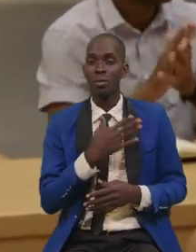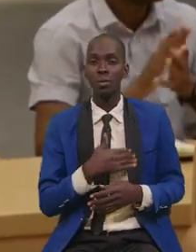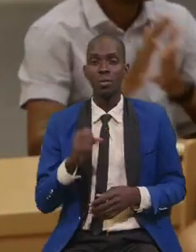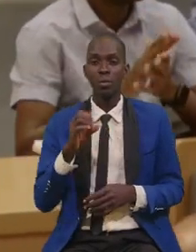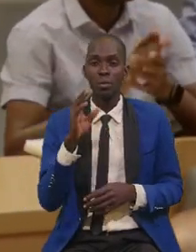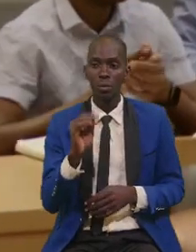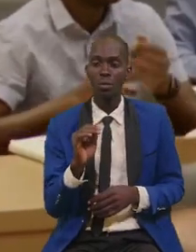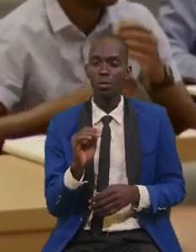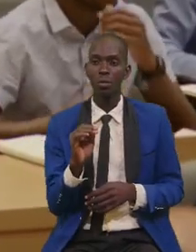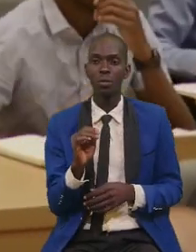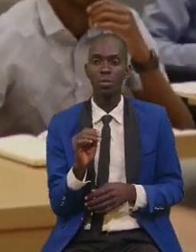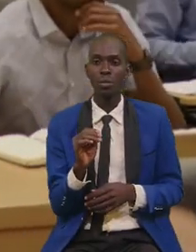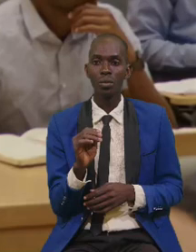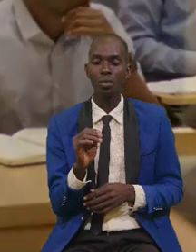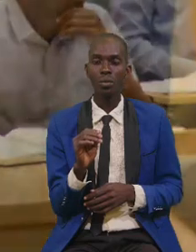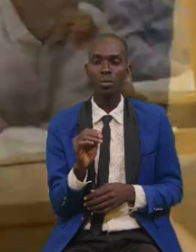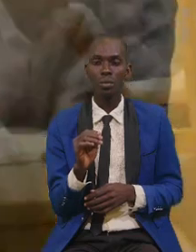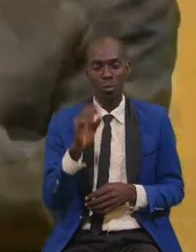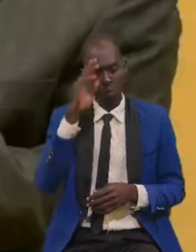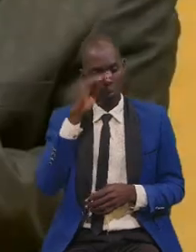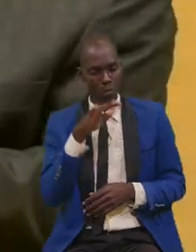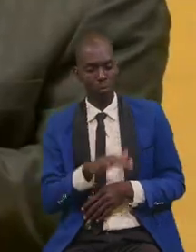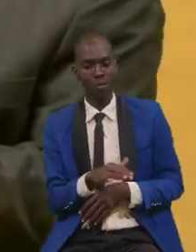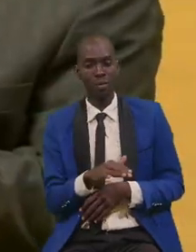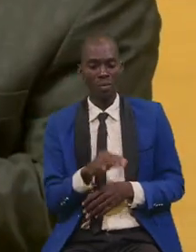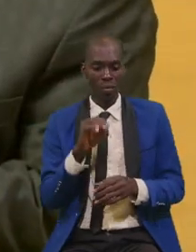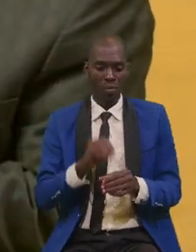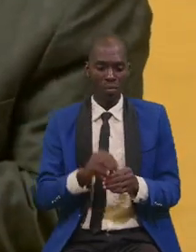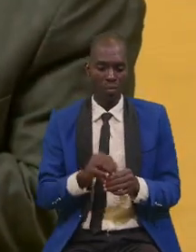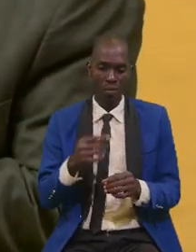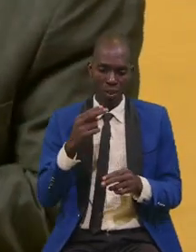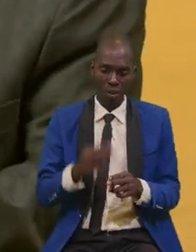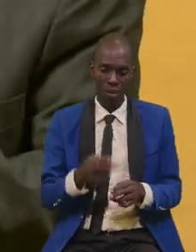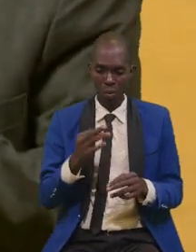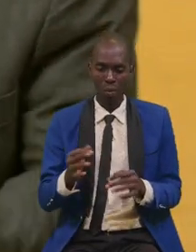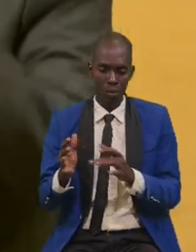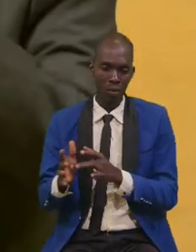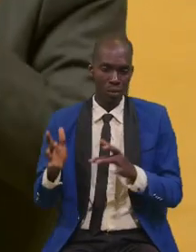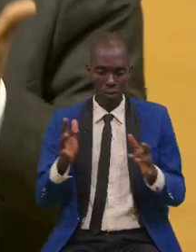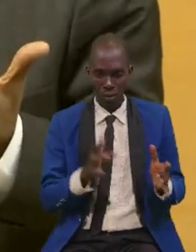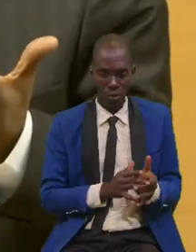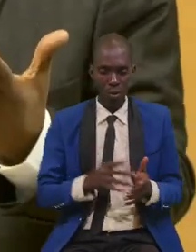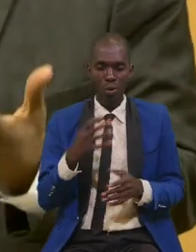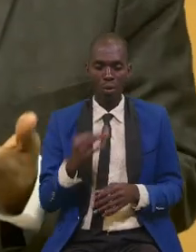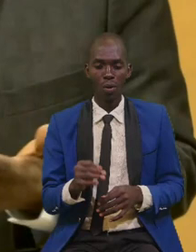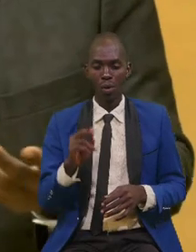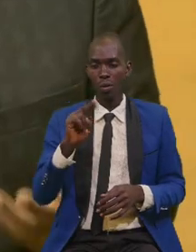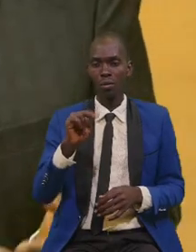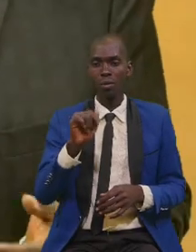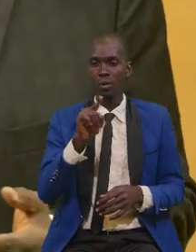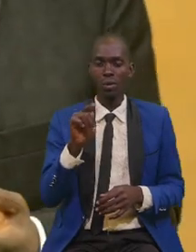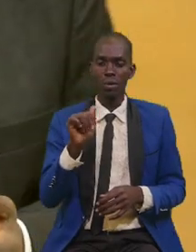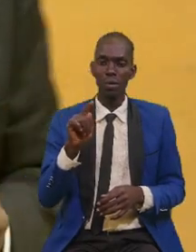said, boy, in the name of Jesus Christ of Nazareth, rise up and walk. And